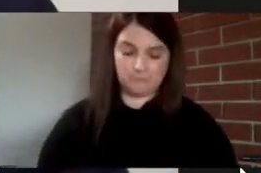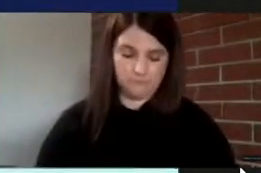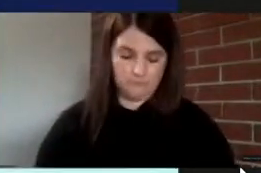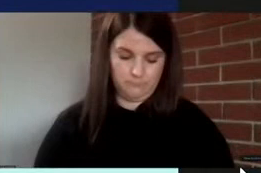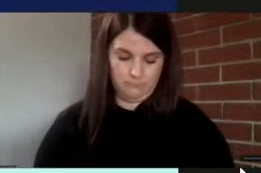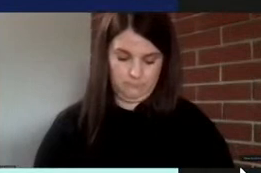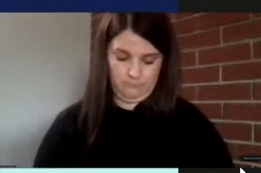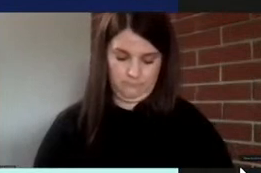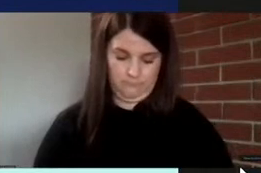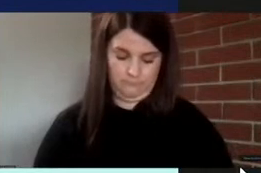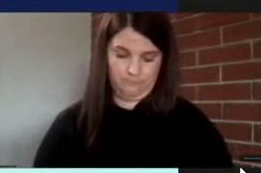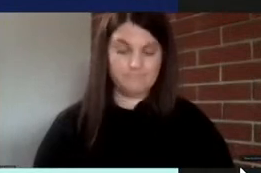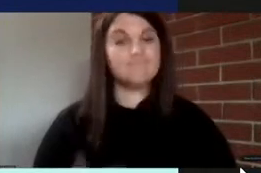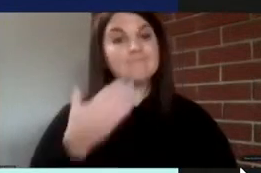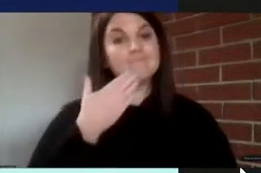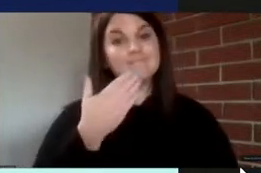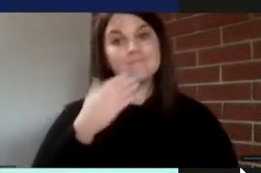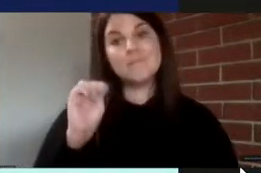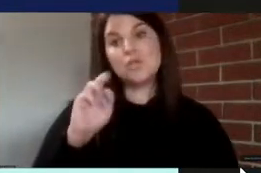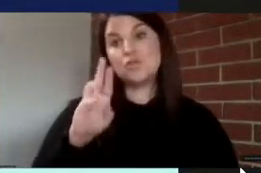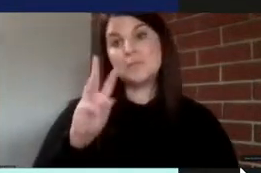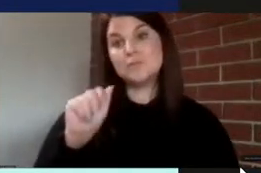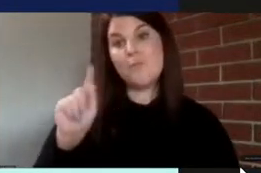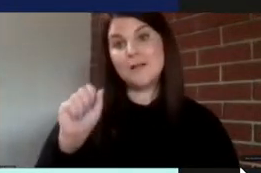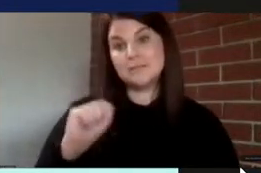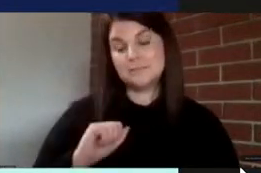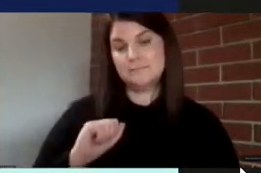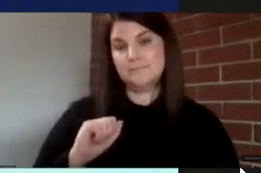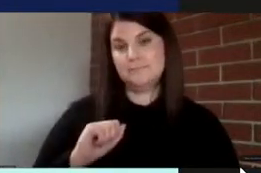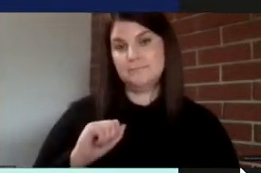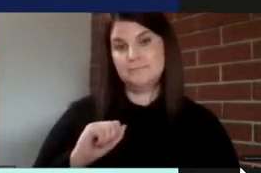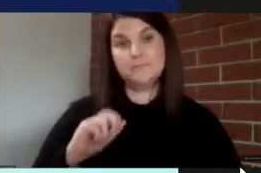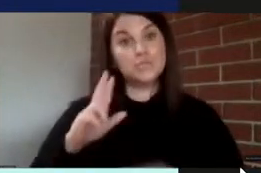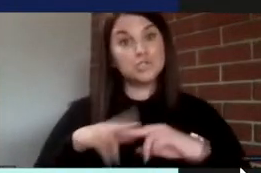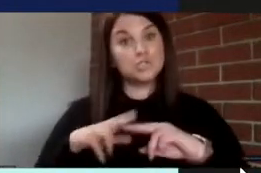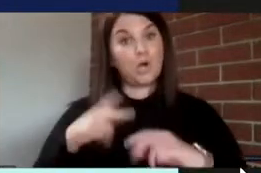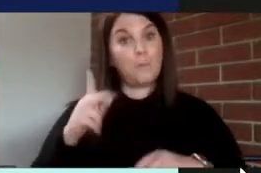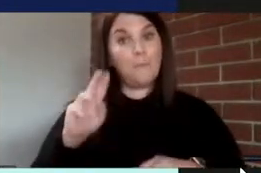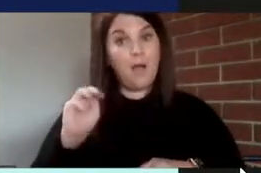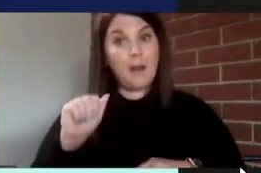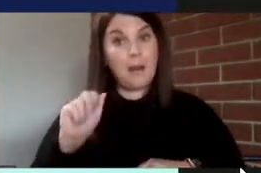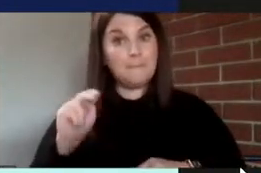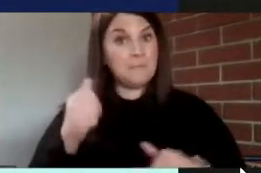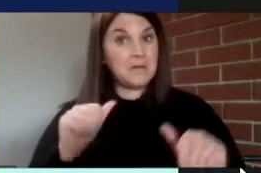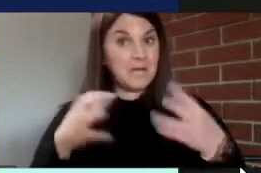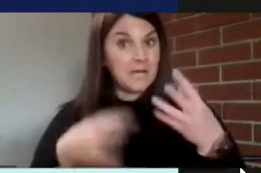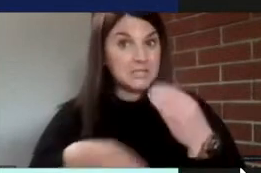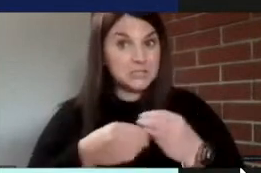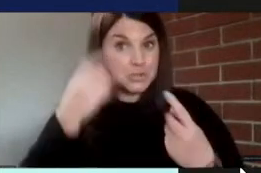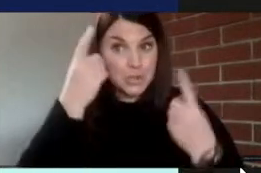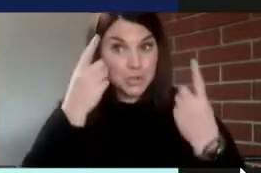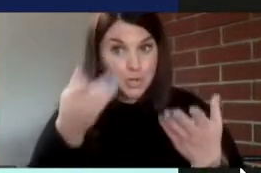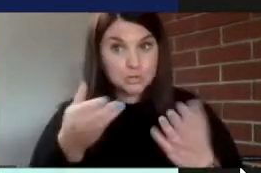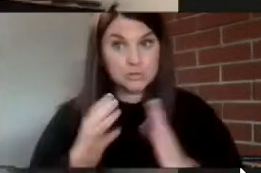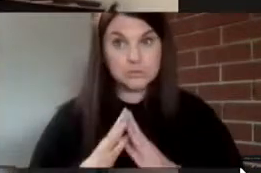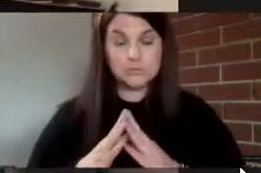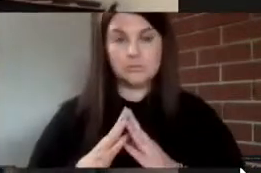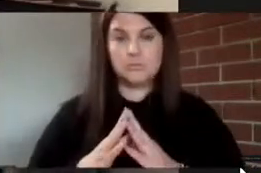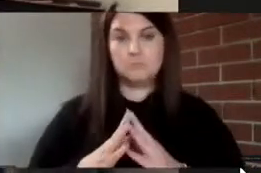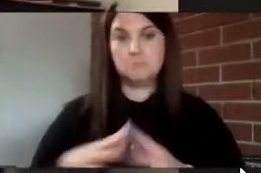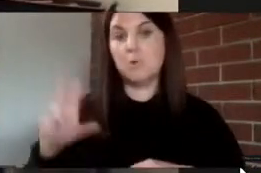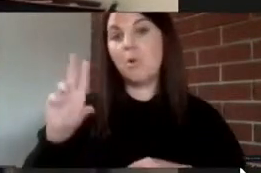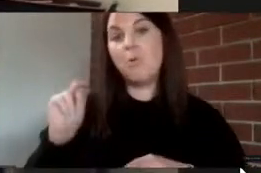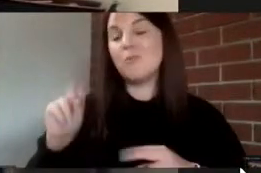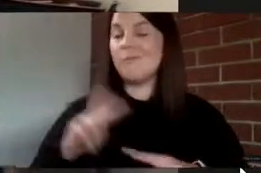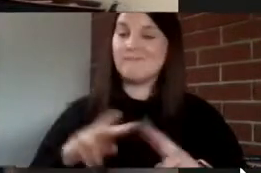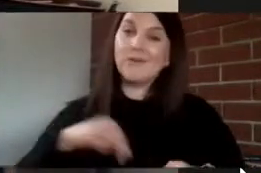Thank you very much, Mr. Watts. Chair Putnam, any additional thoughts? No, just very proud of the